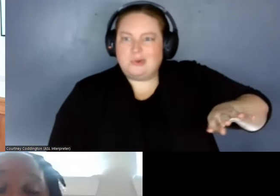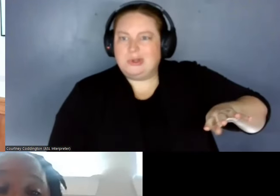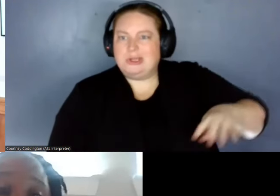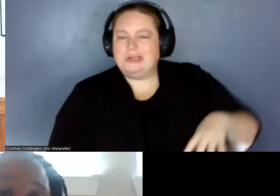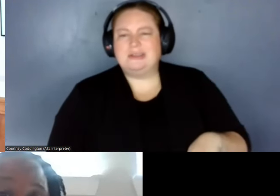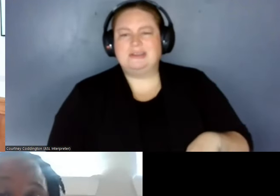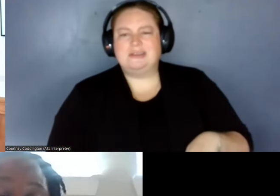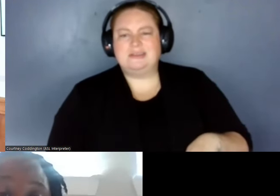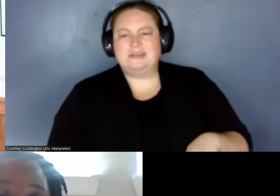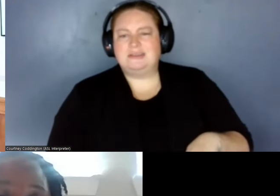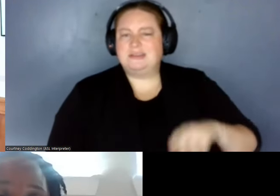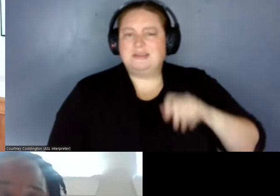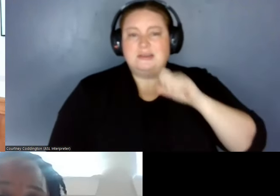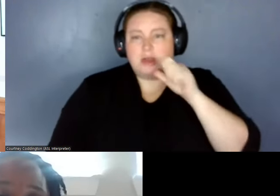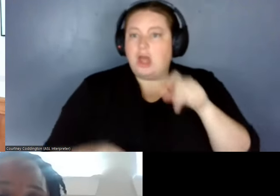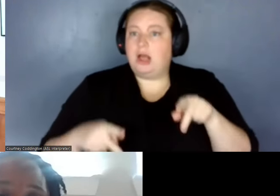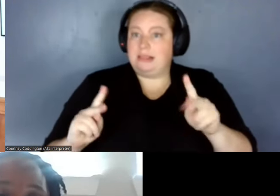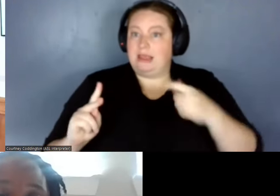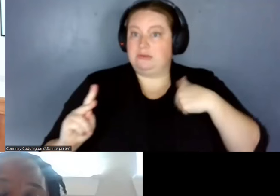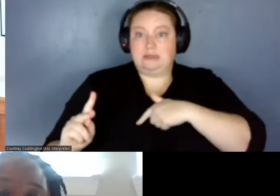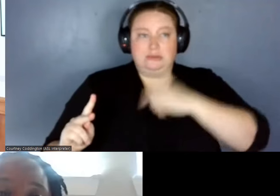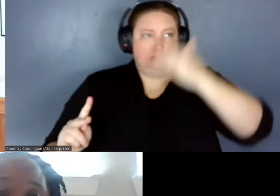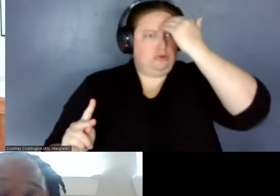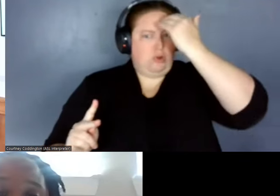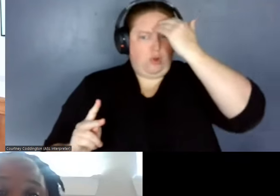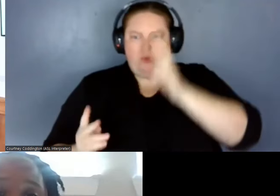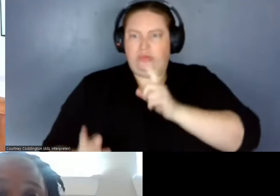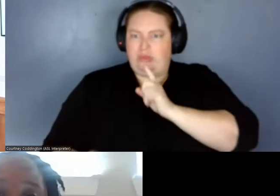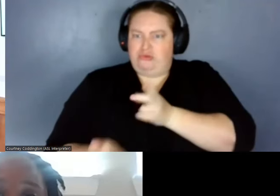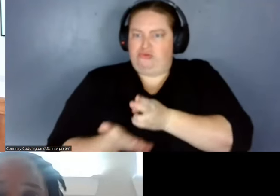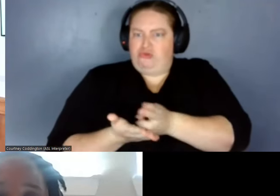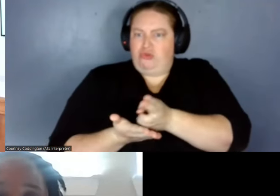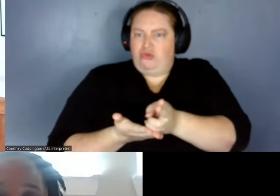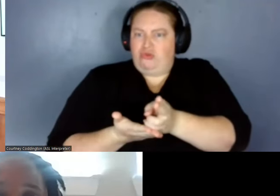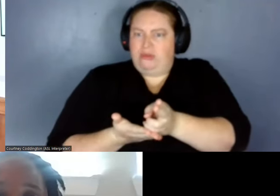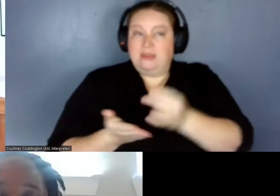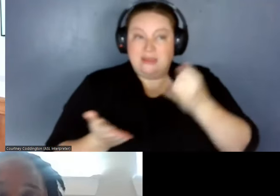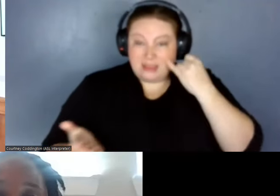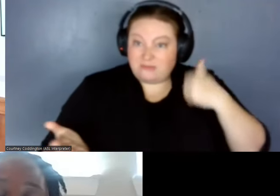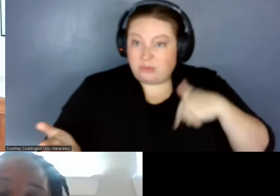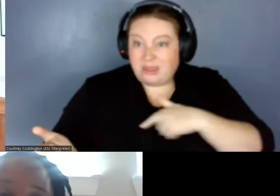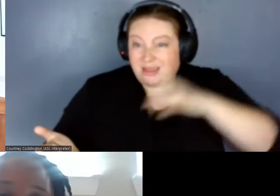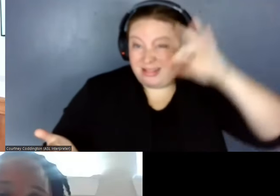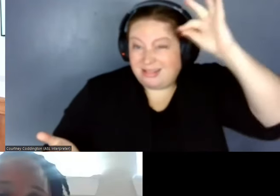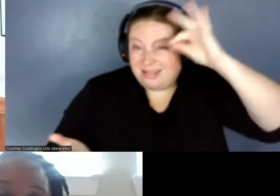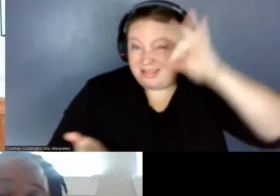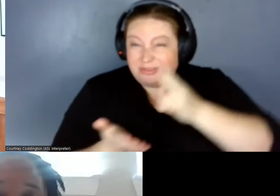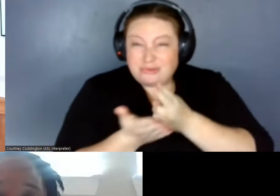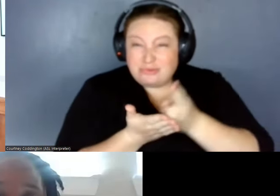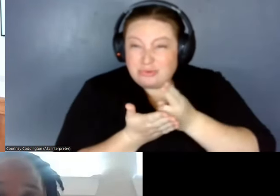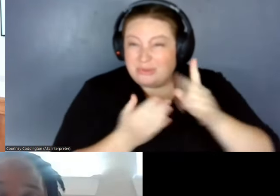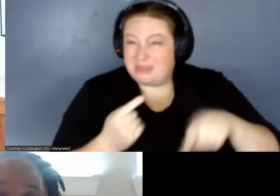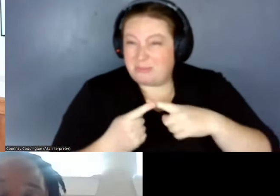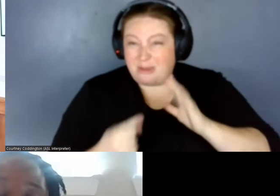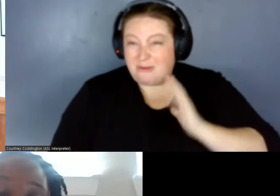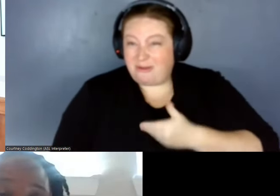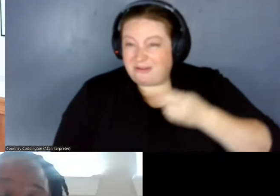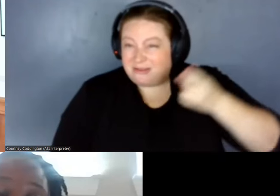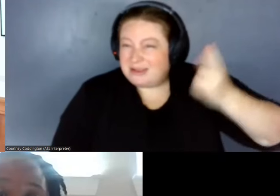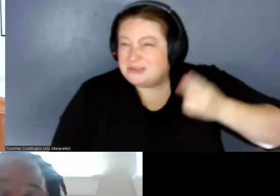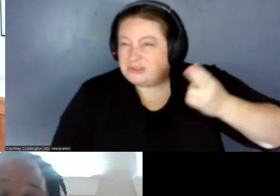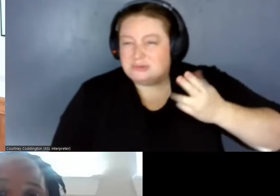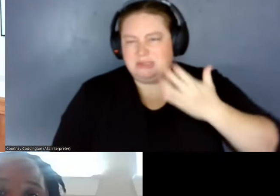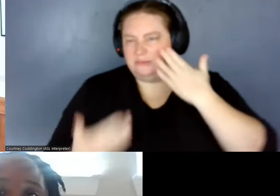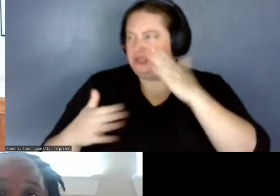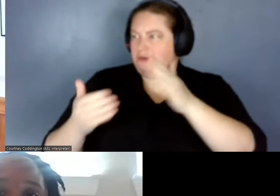it's not allowing us to know the truth. And when we don't know the truth of our history, we won't know what our